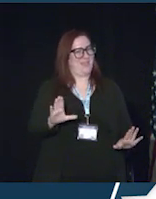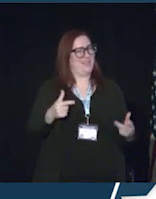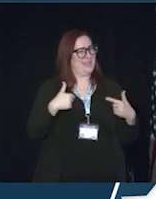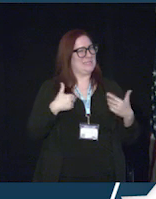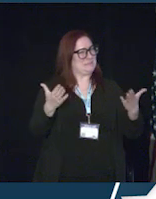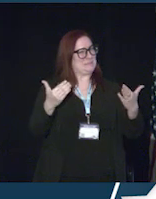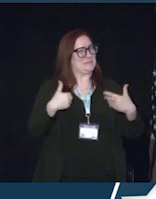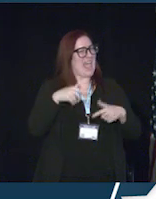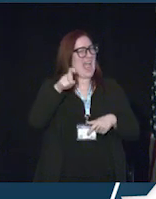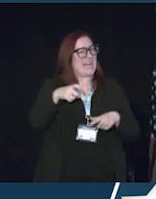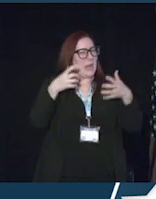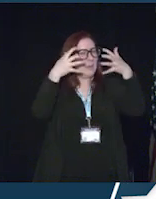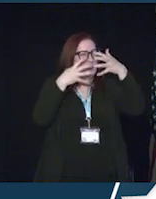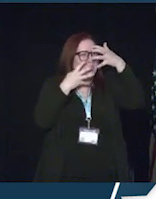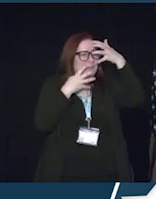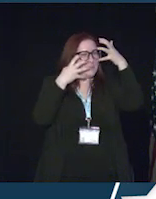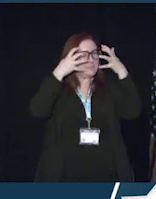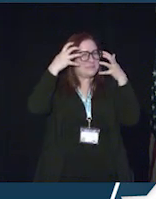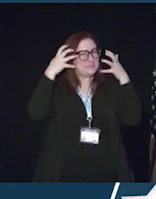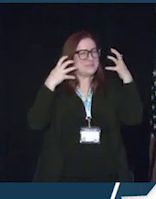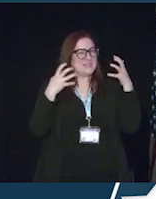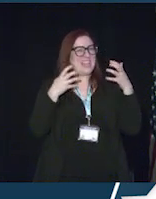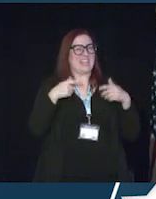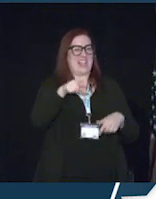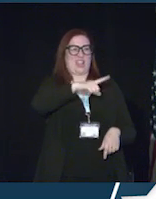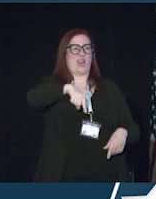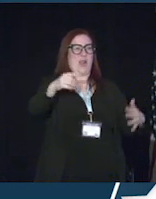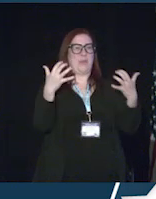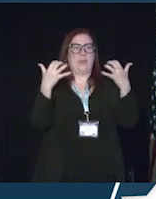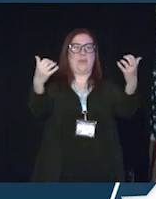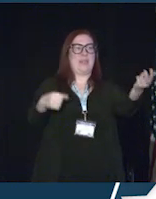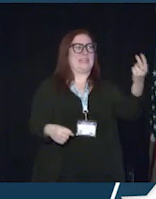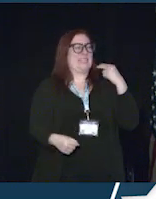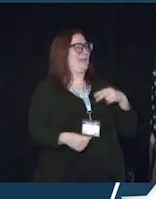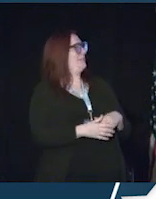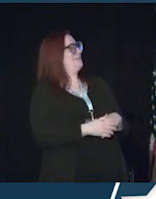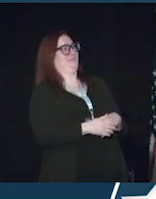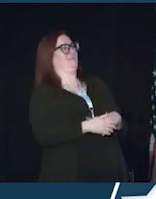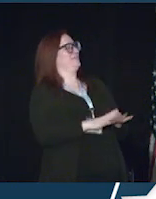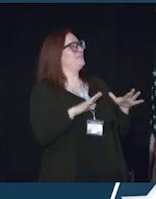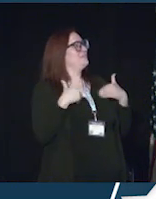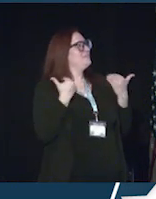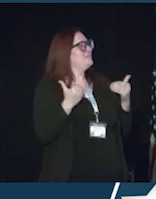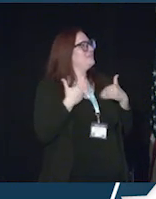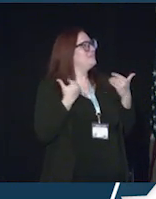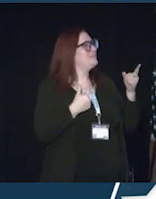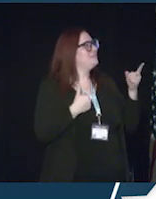give me some wrinkles or the crowd is going to be disappointed when they see me in person.